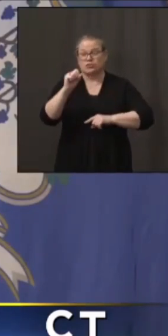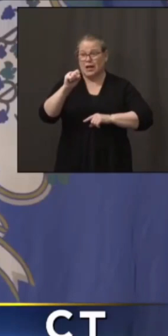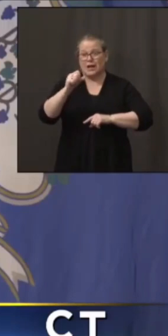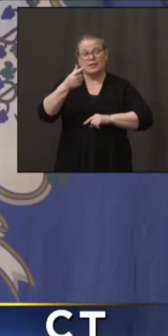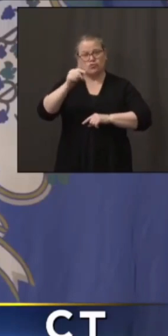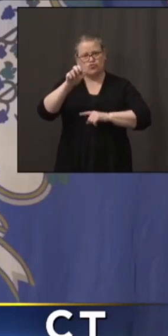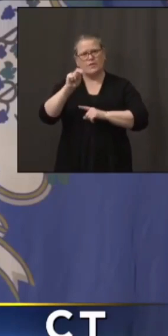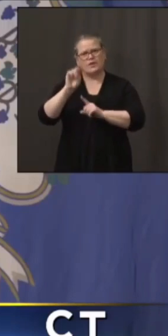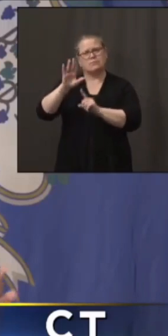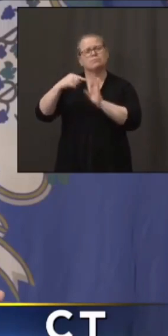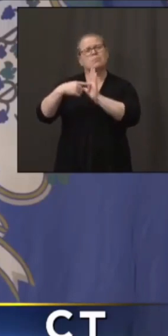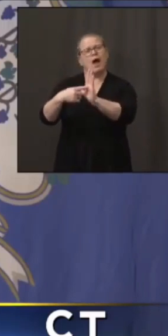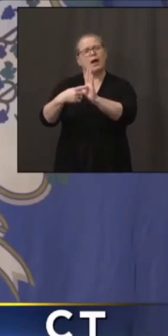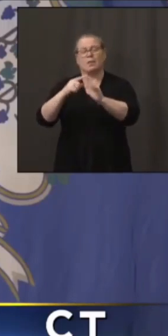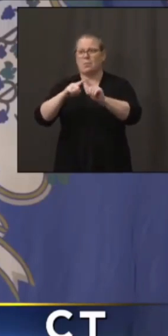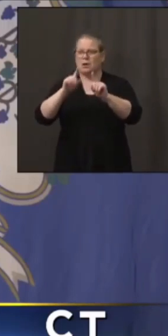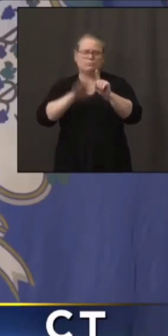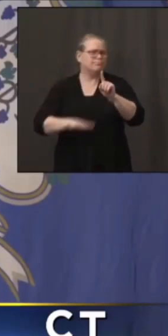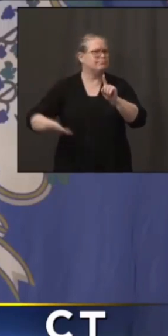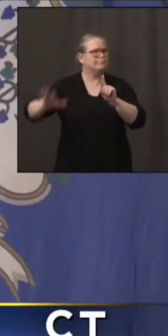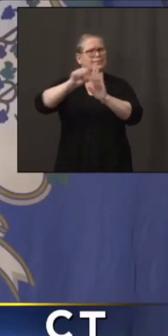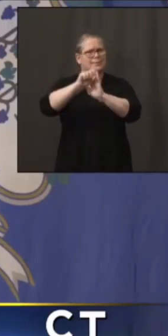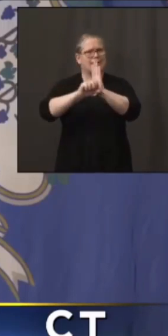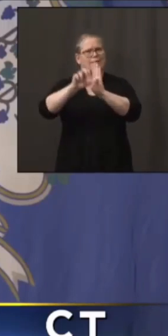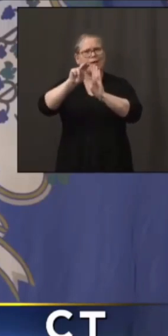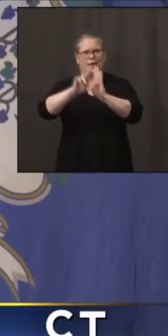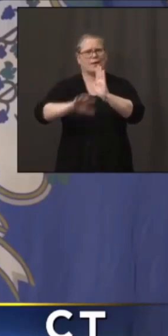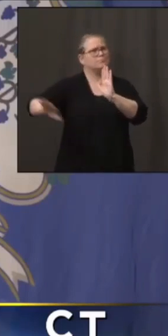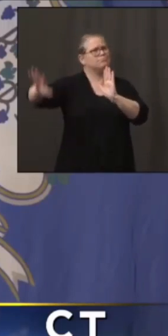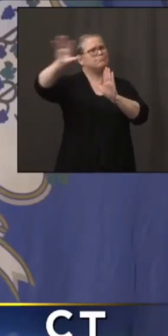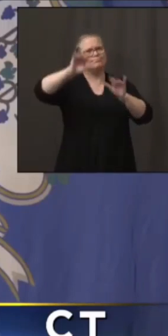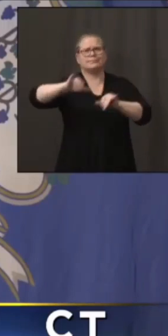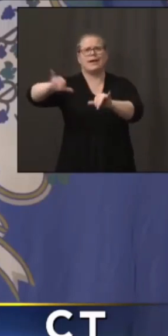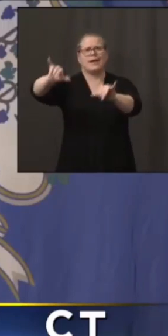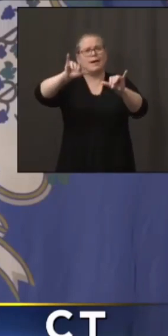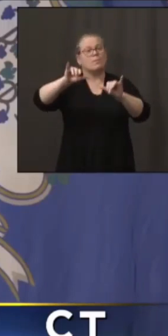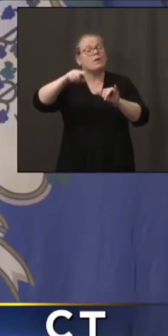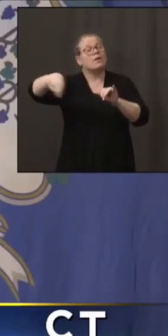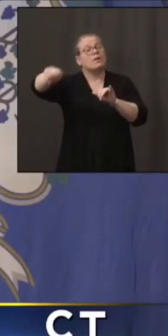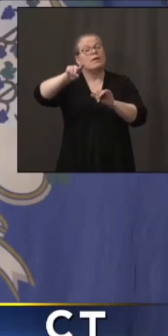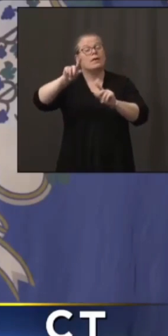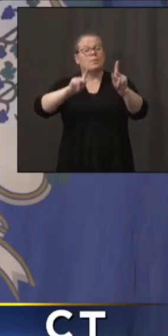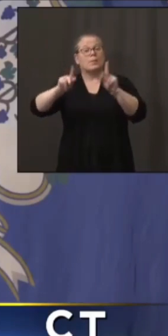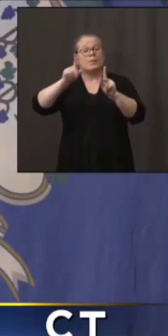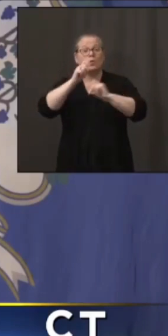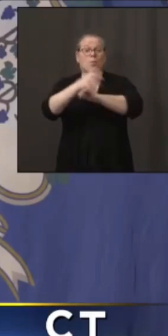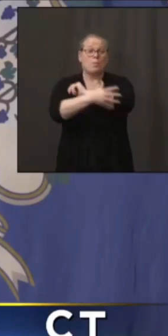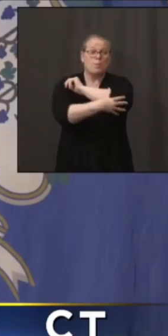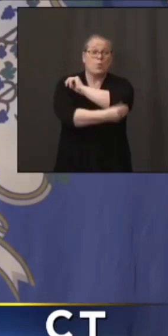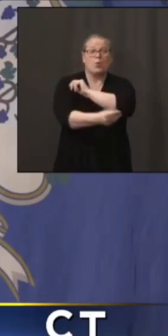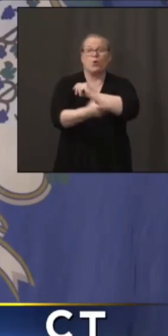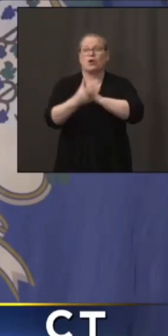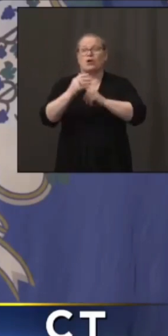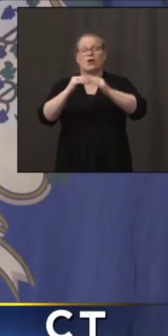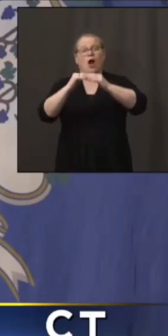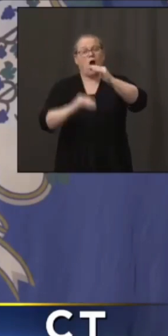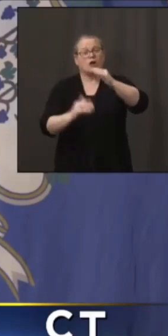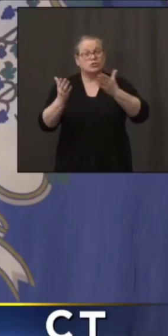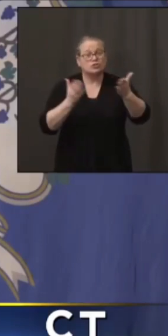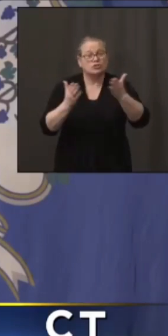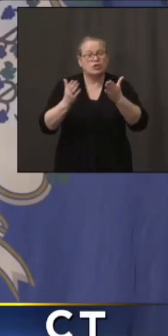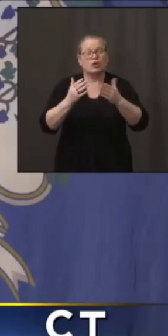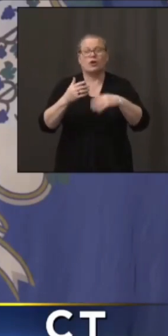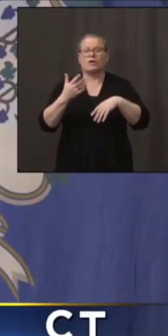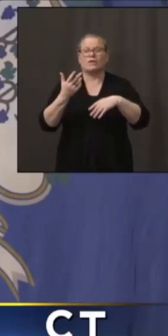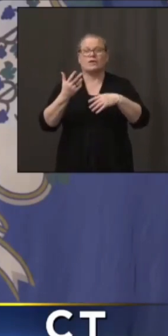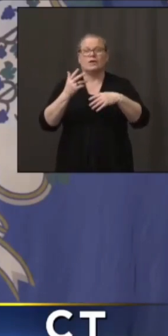go reach out to many of these underserved populations, make sure, just like we did with testing, when it comes to vaccination, we reach out to them.